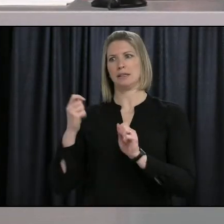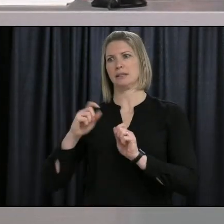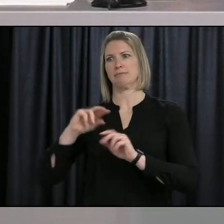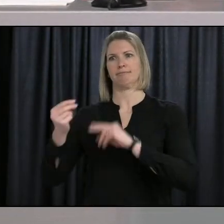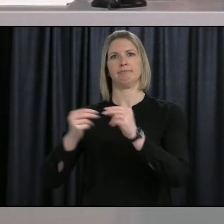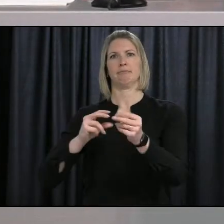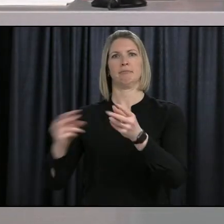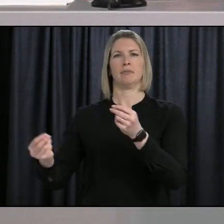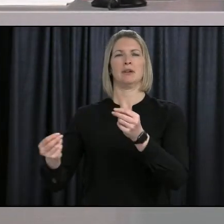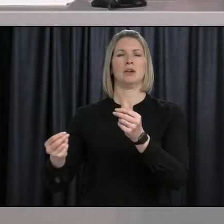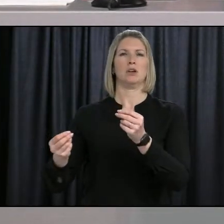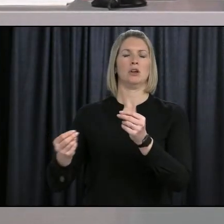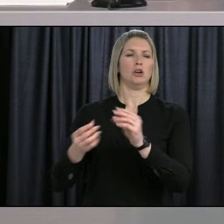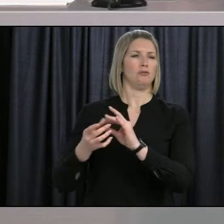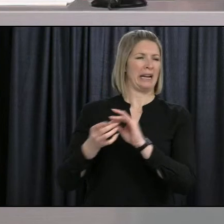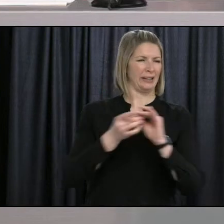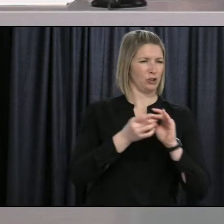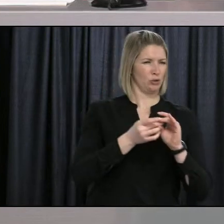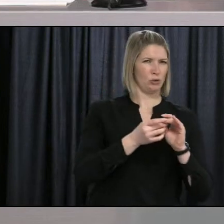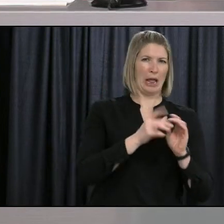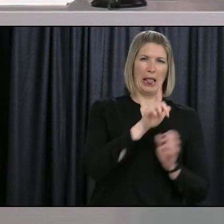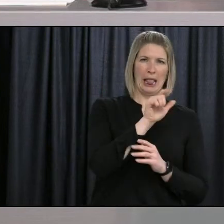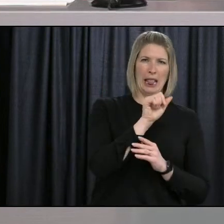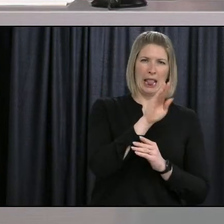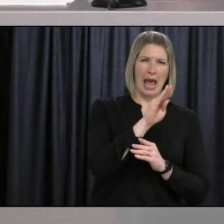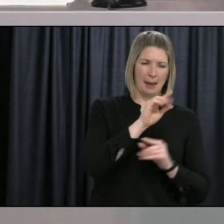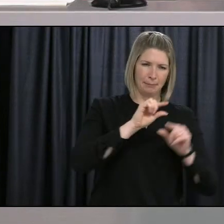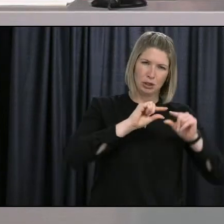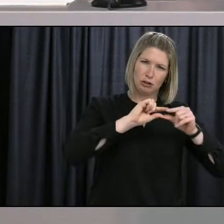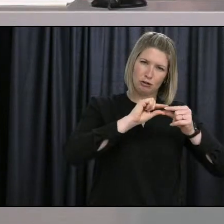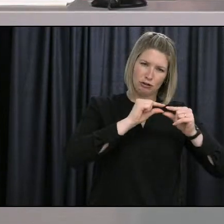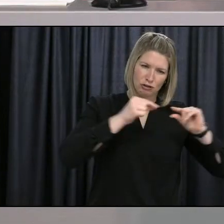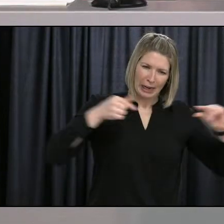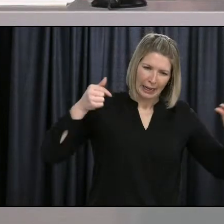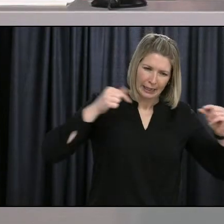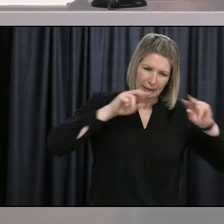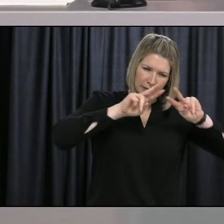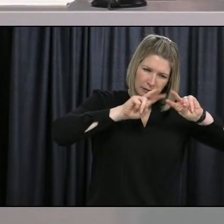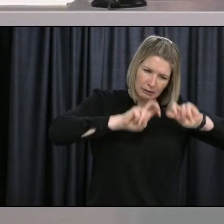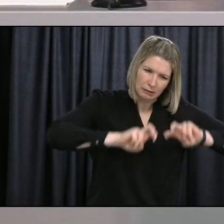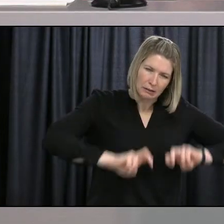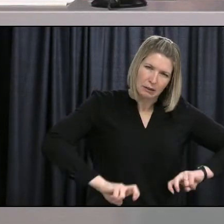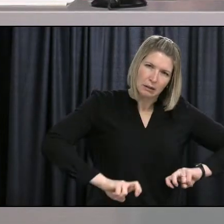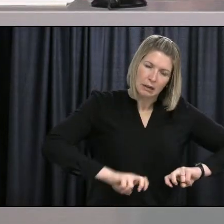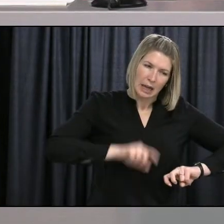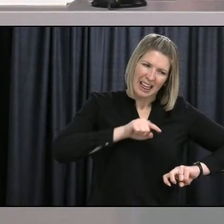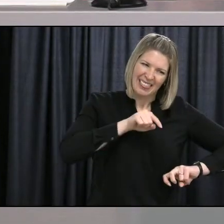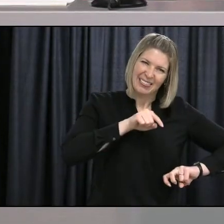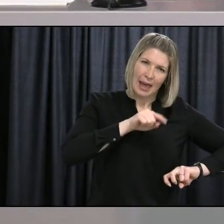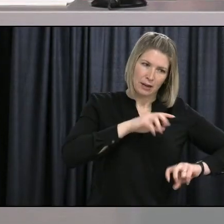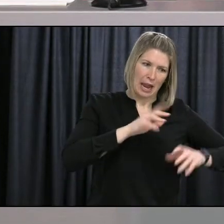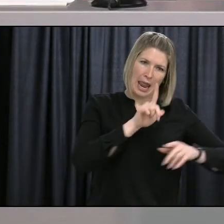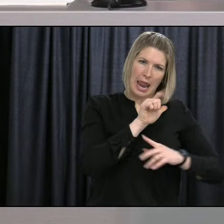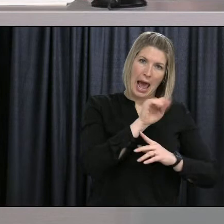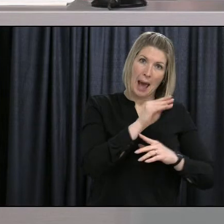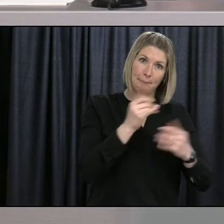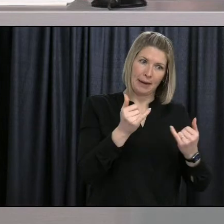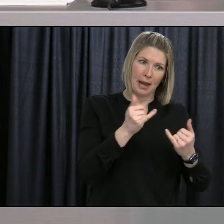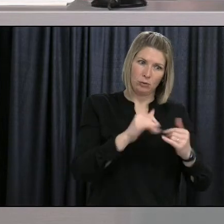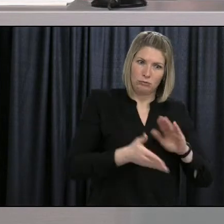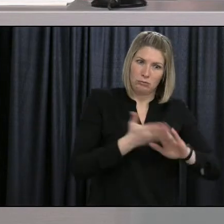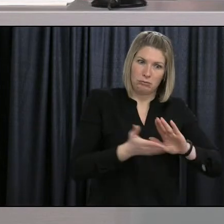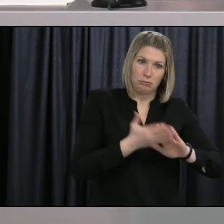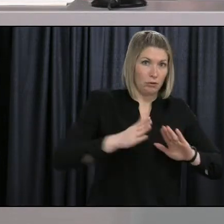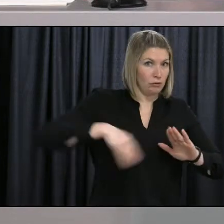sequencing lab has been delayed, is this a cause of concern for you, all three of you? And, what is the priority of getting